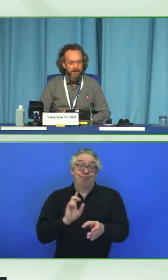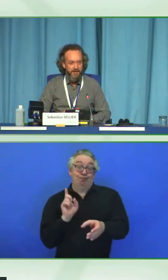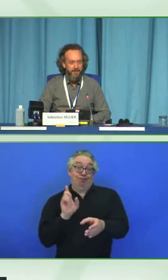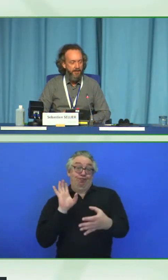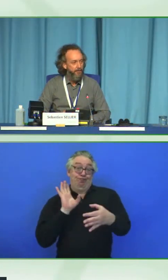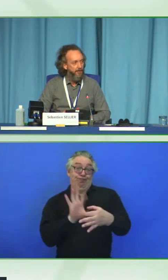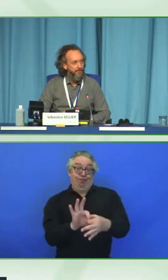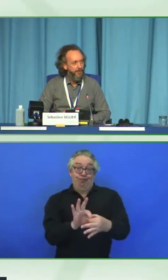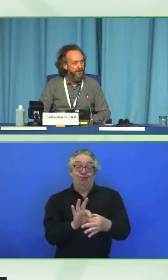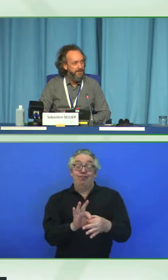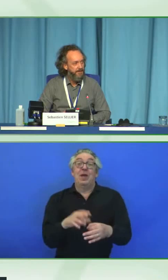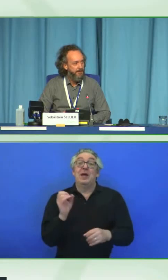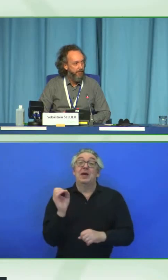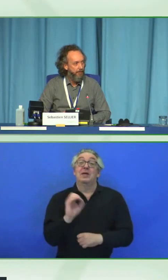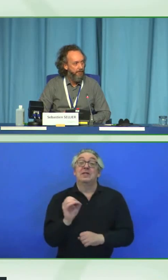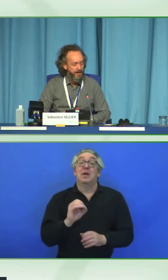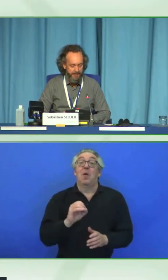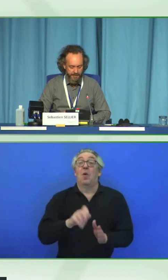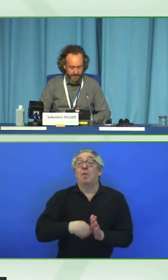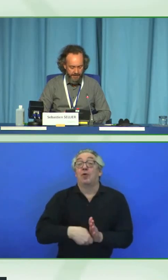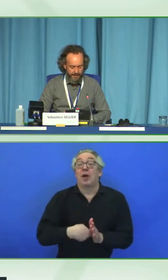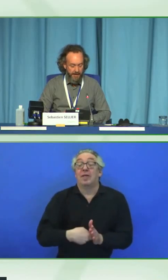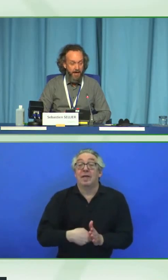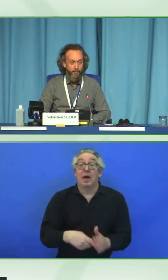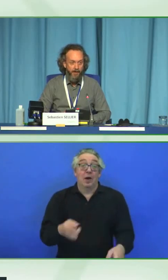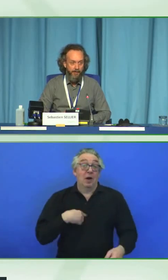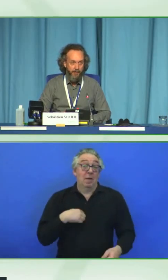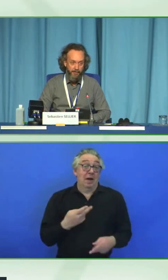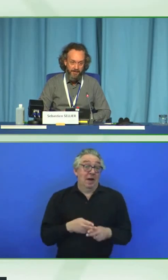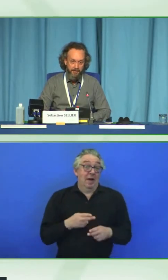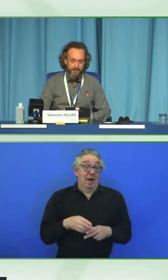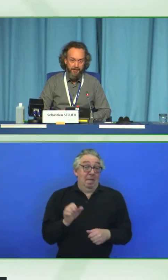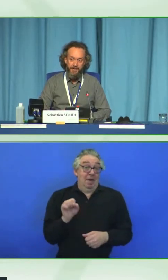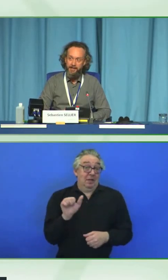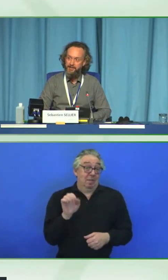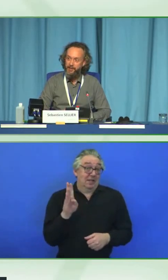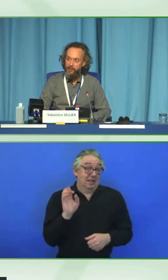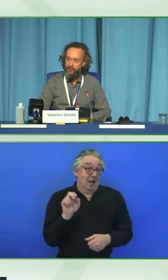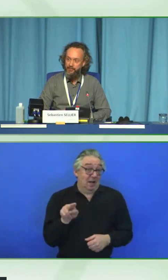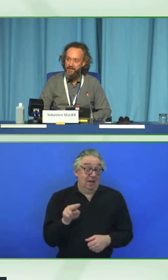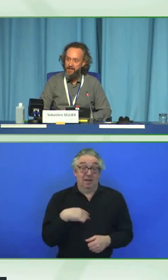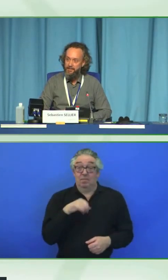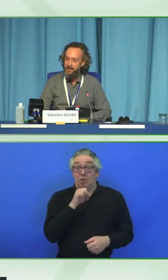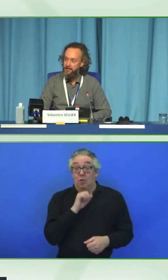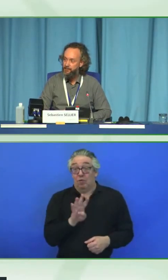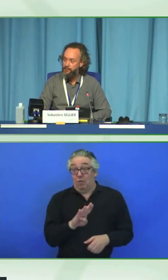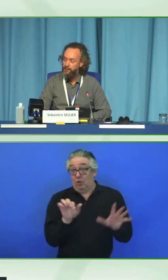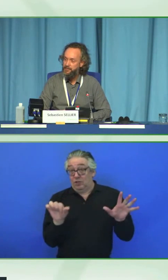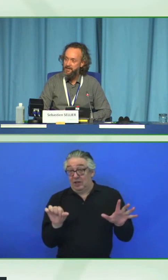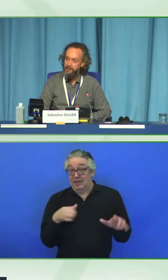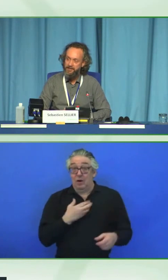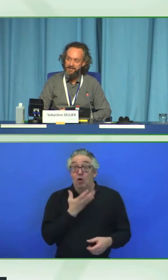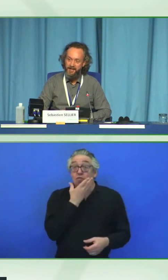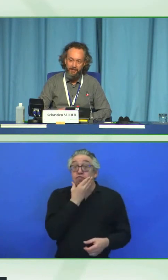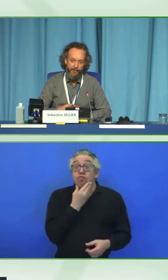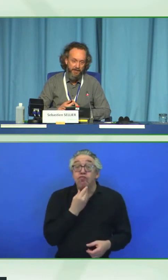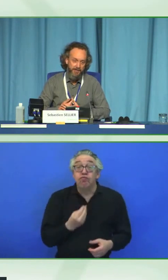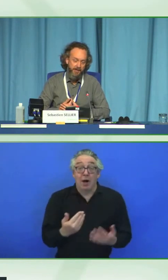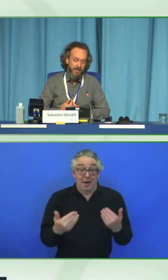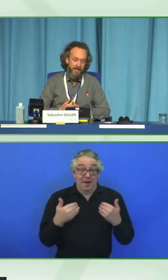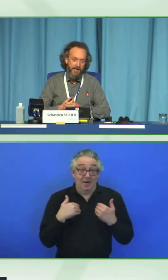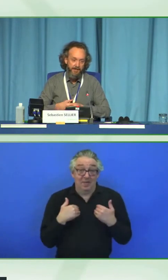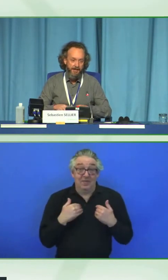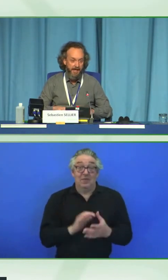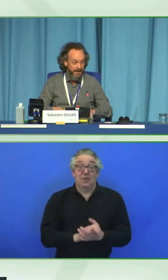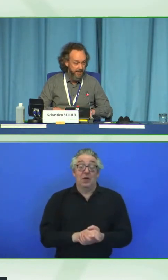is Sebastien. I'm a 46-year-old man, and I wear a beard. And so today I'm here to speak about sign